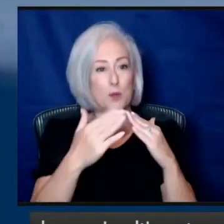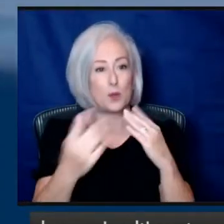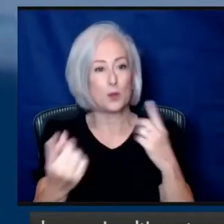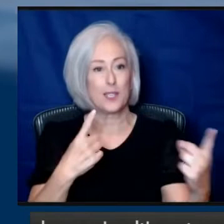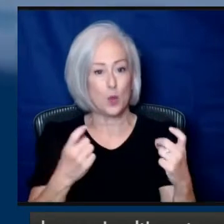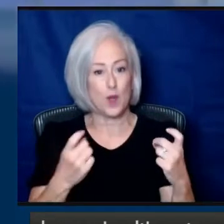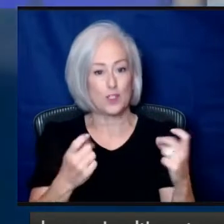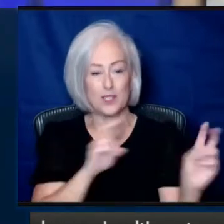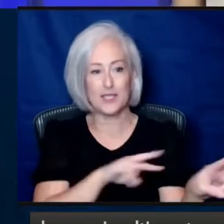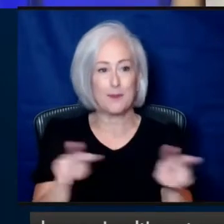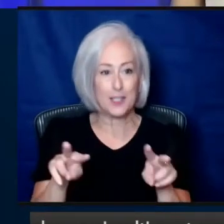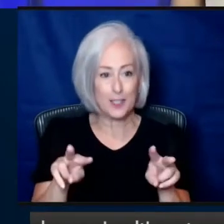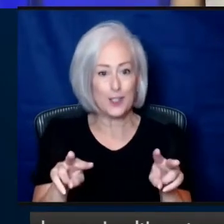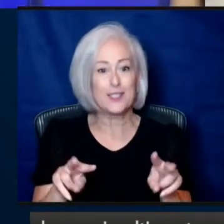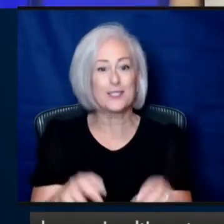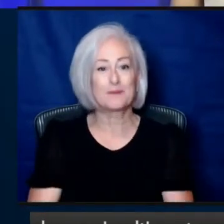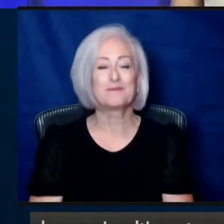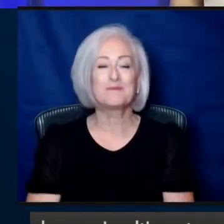they're coming in.